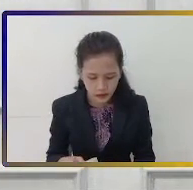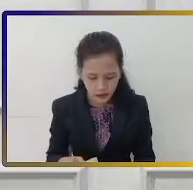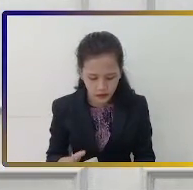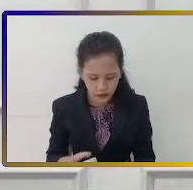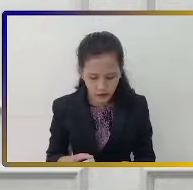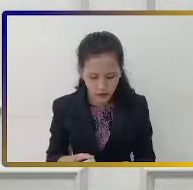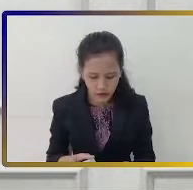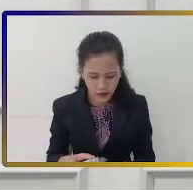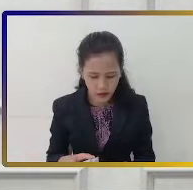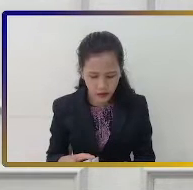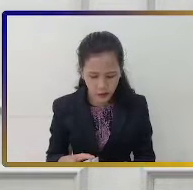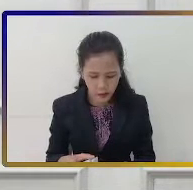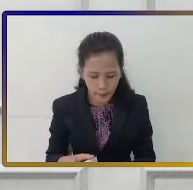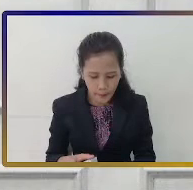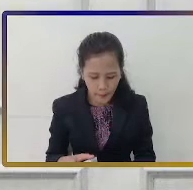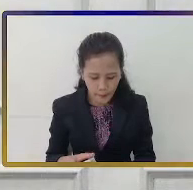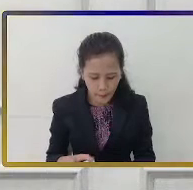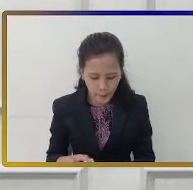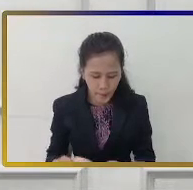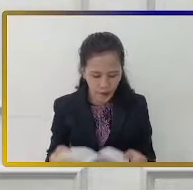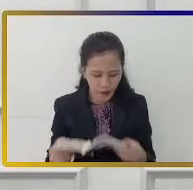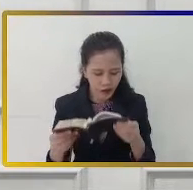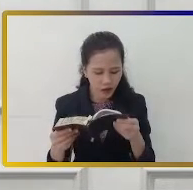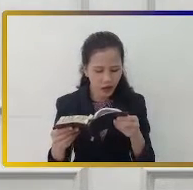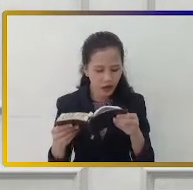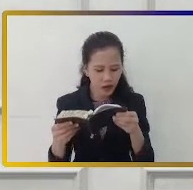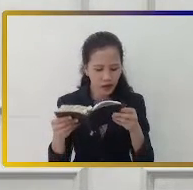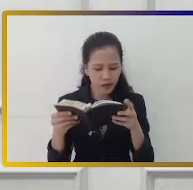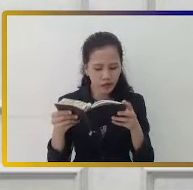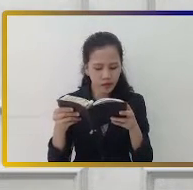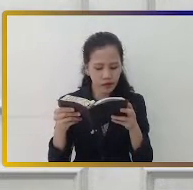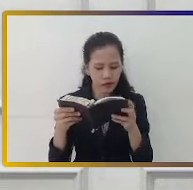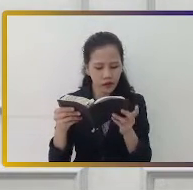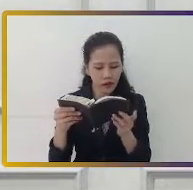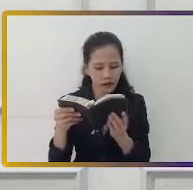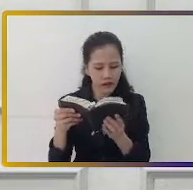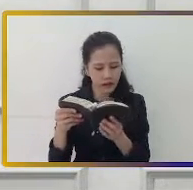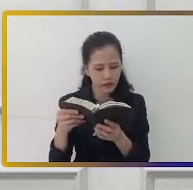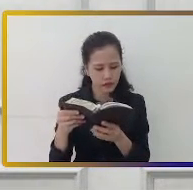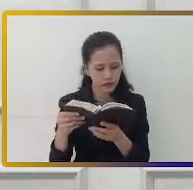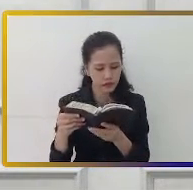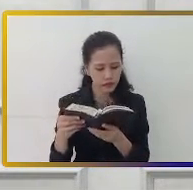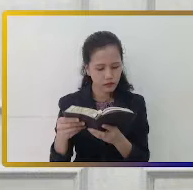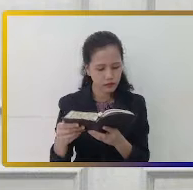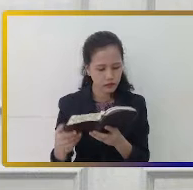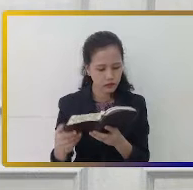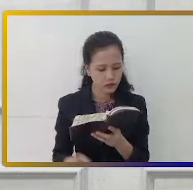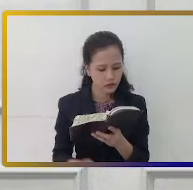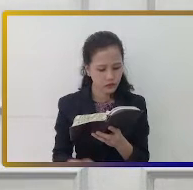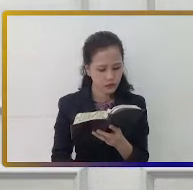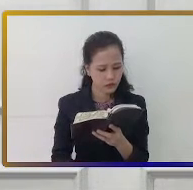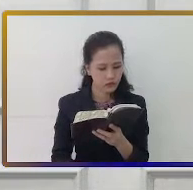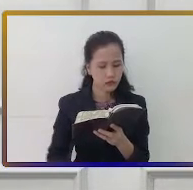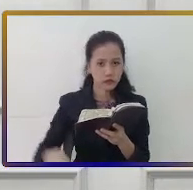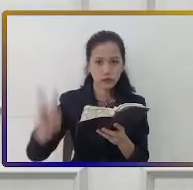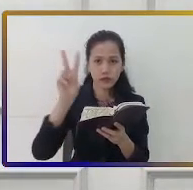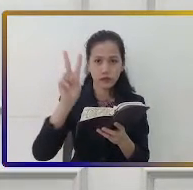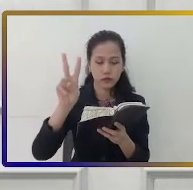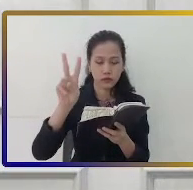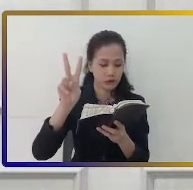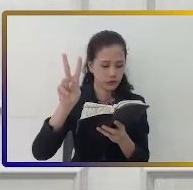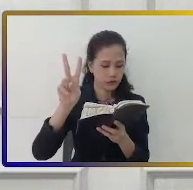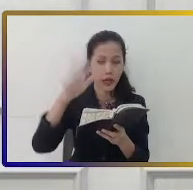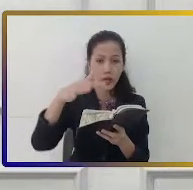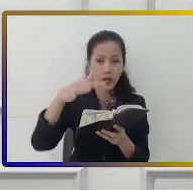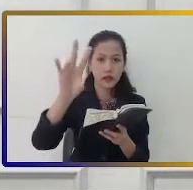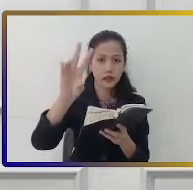the Lord your God commanded to teach you, that you may do them in the land whither you go to possess it. In verse number 6, ang